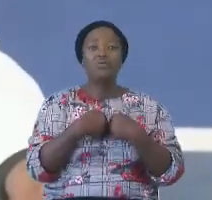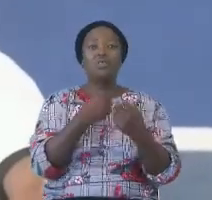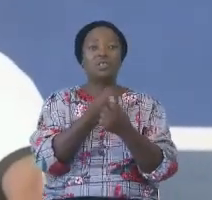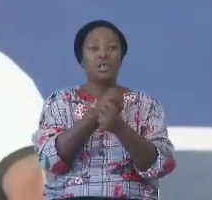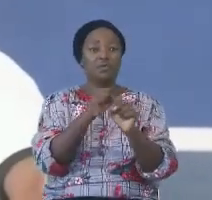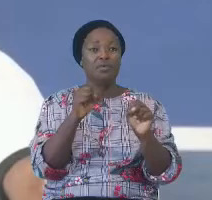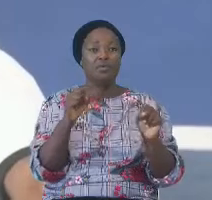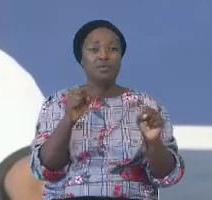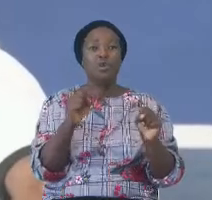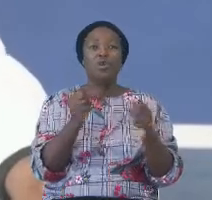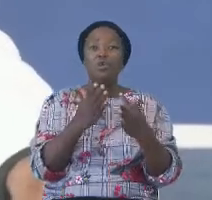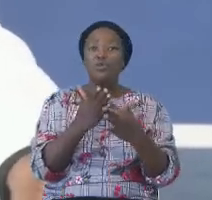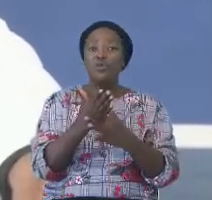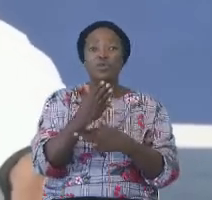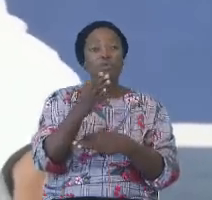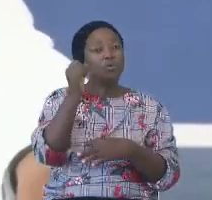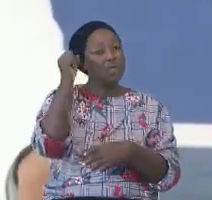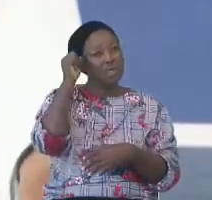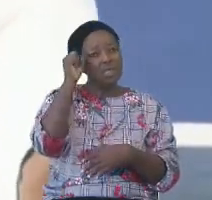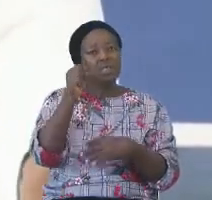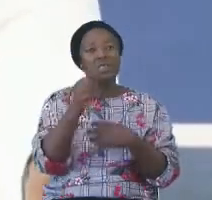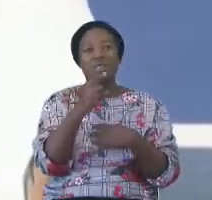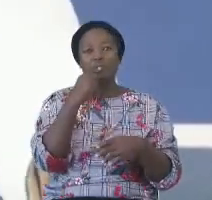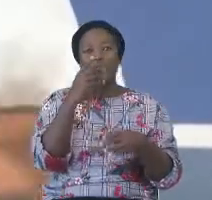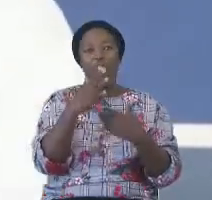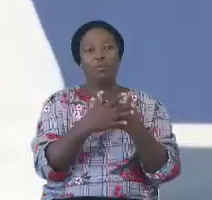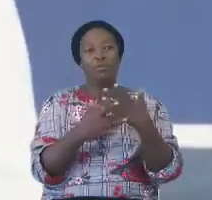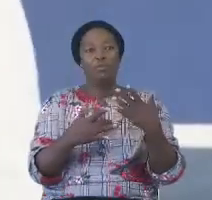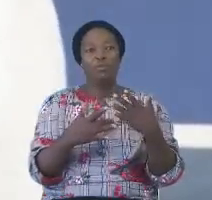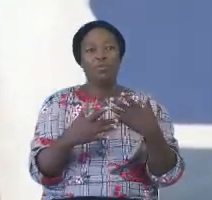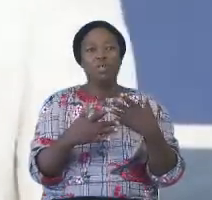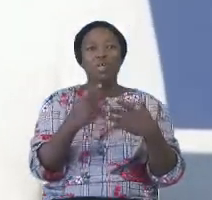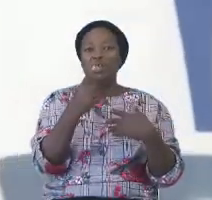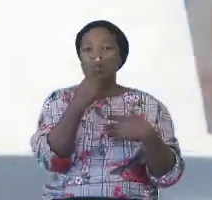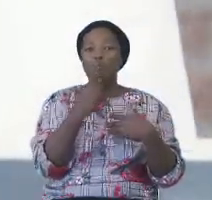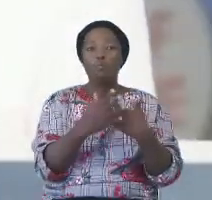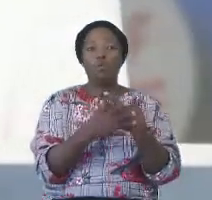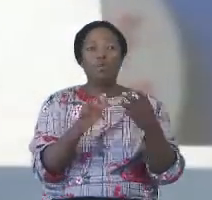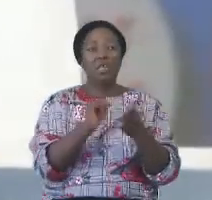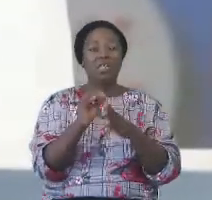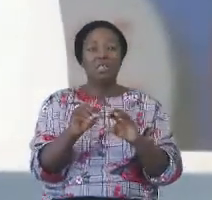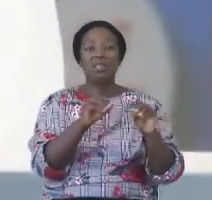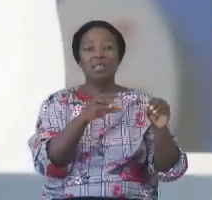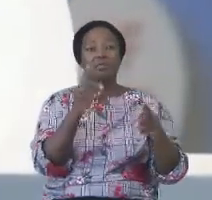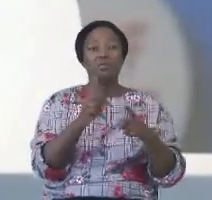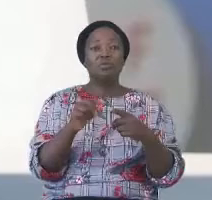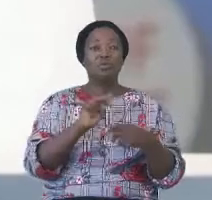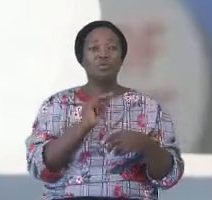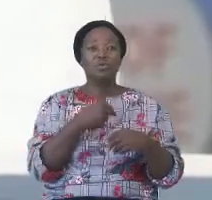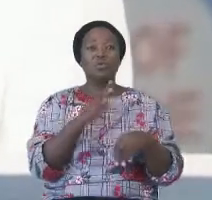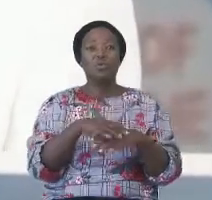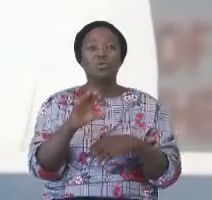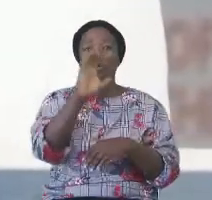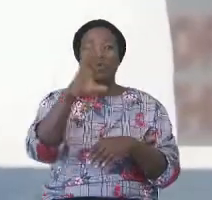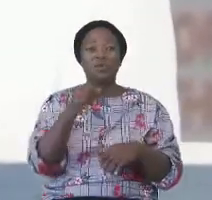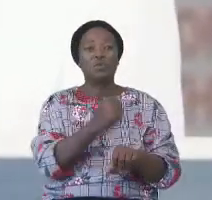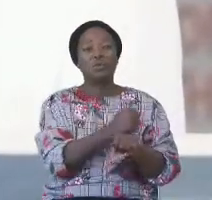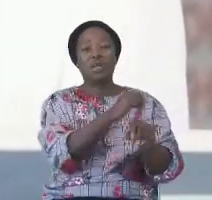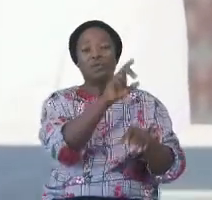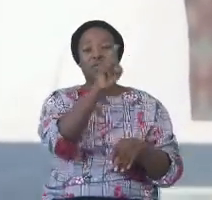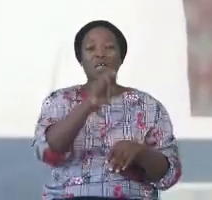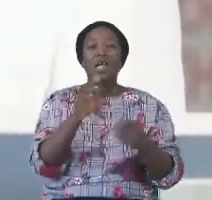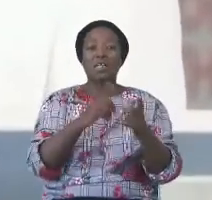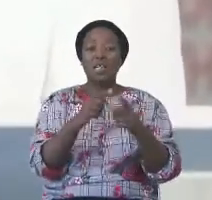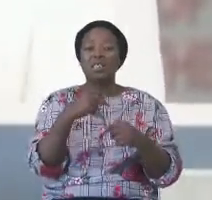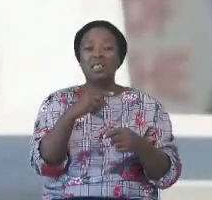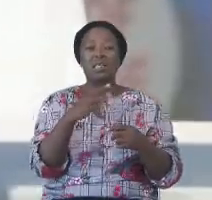when you come to the lord you have redemption through his blood the blood is shed